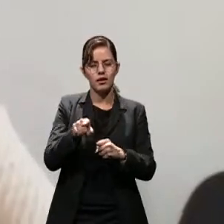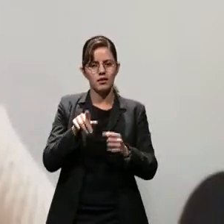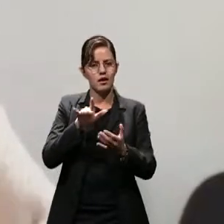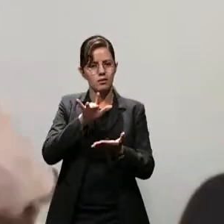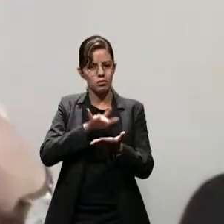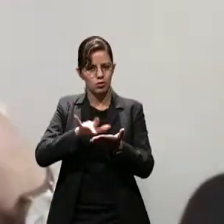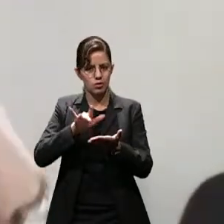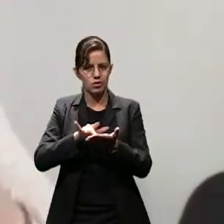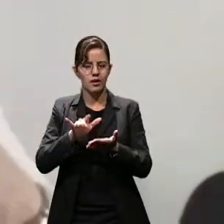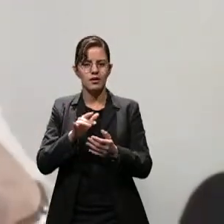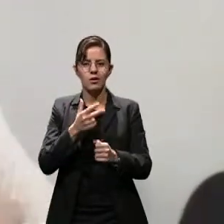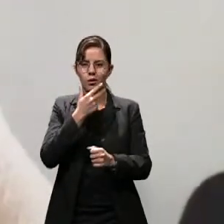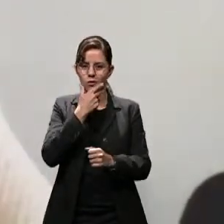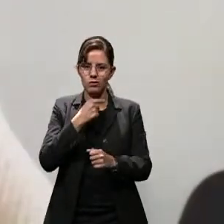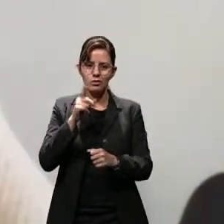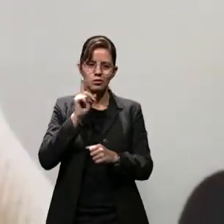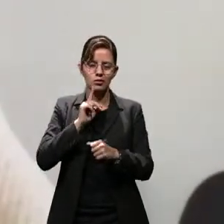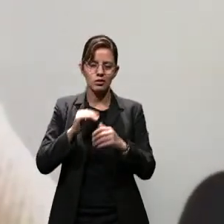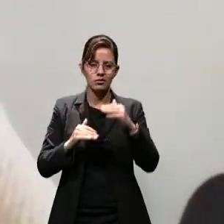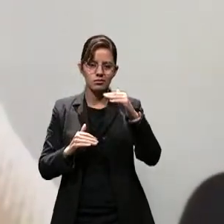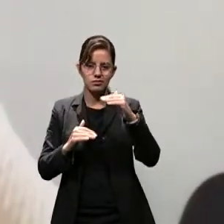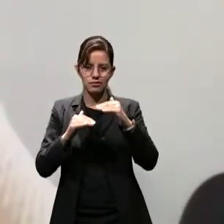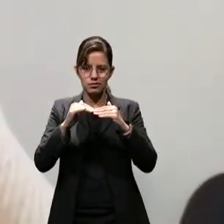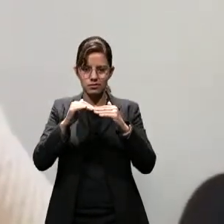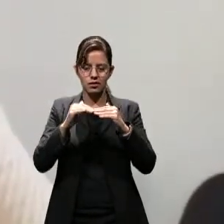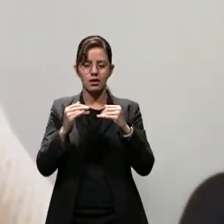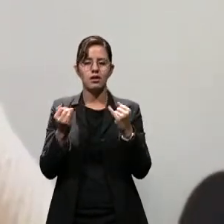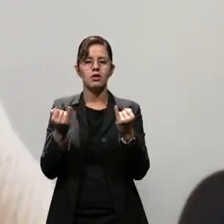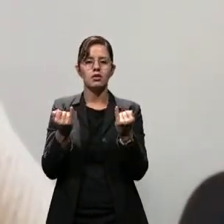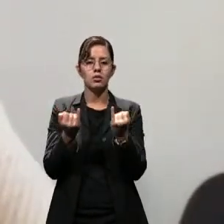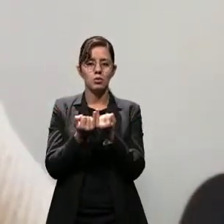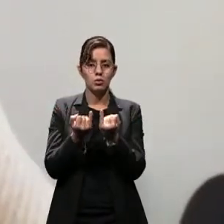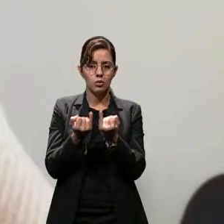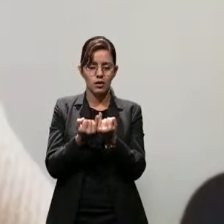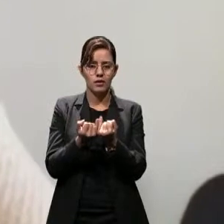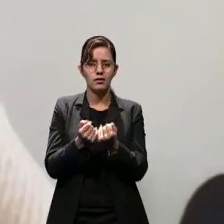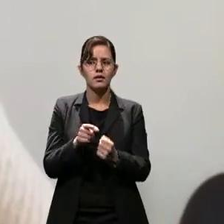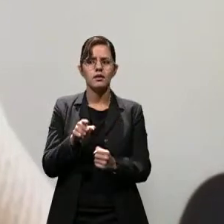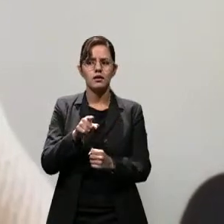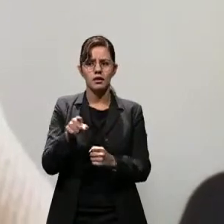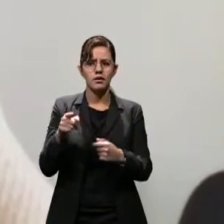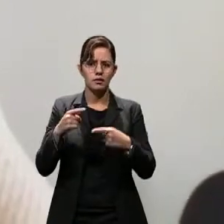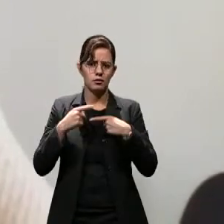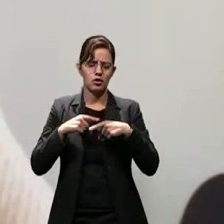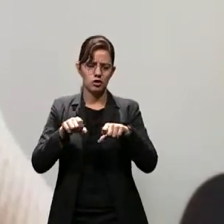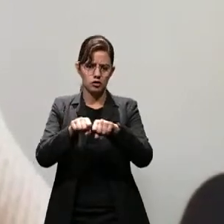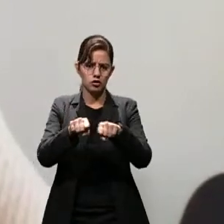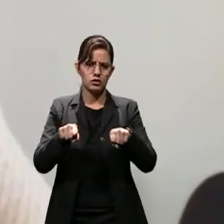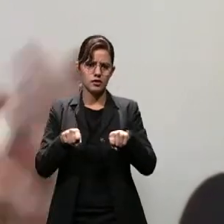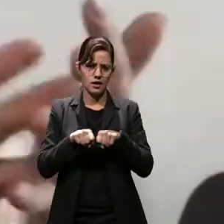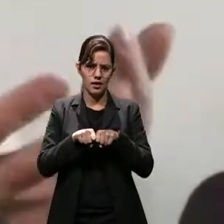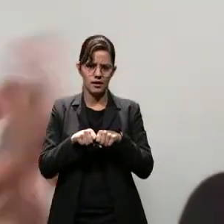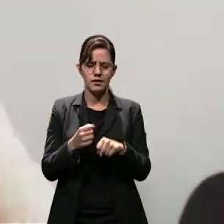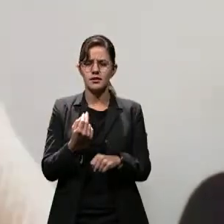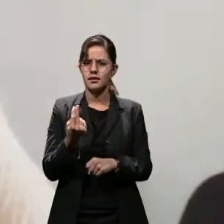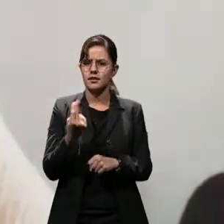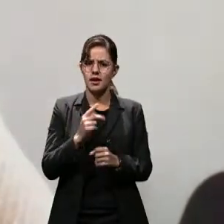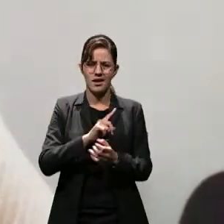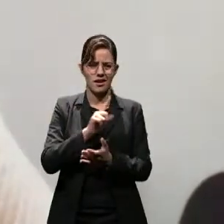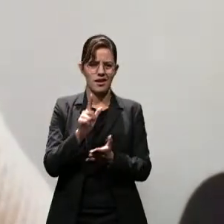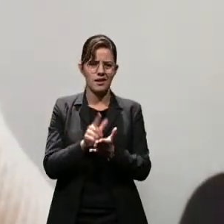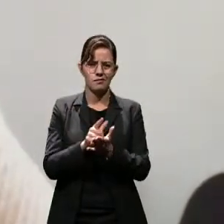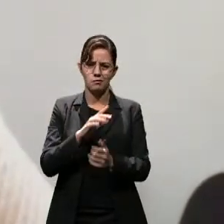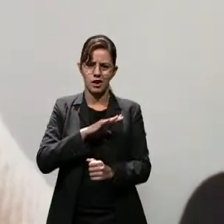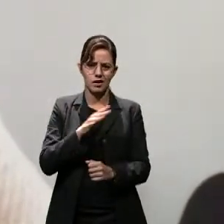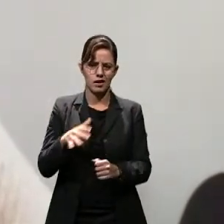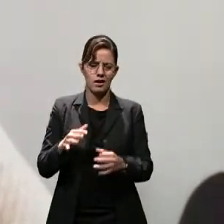to promote parity, but also to promote political policies that have to be comprehensive in our society